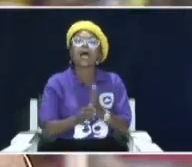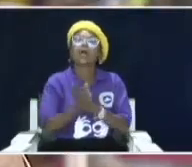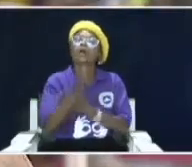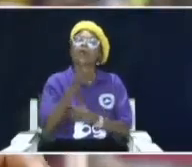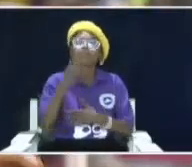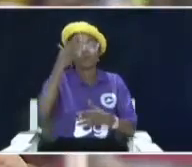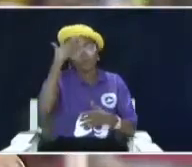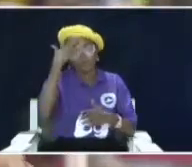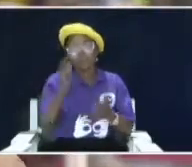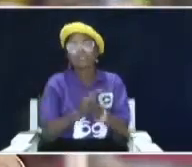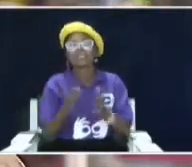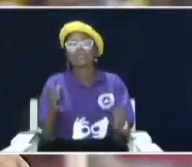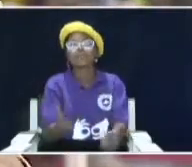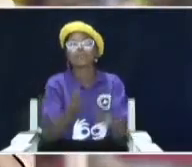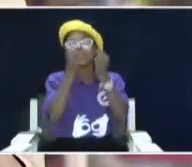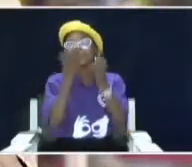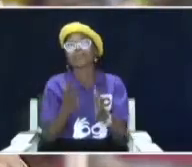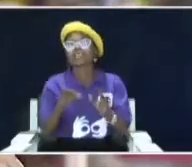right there.